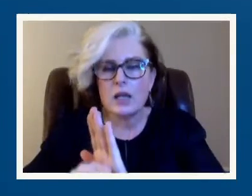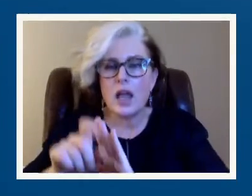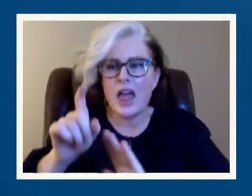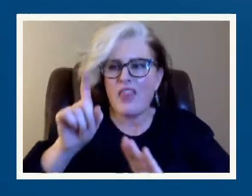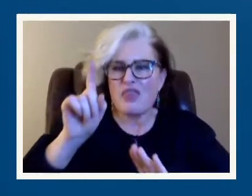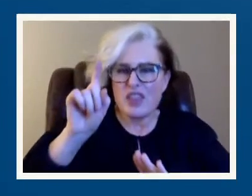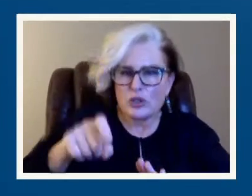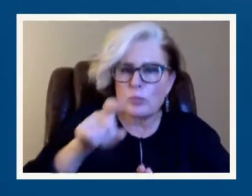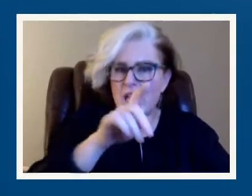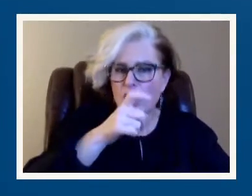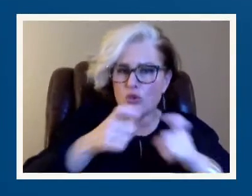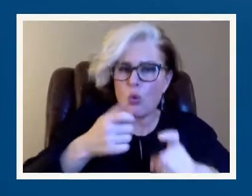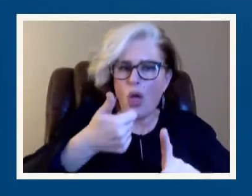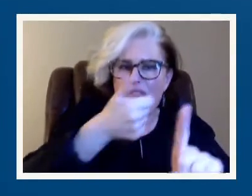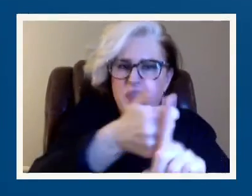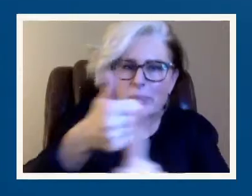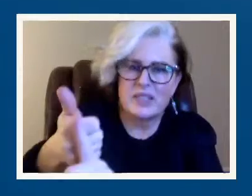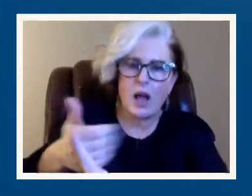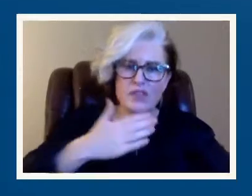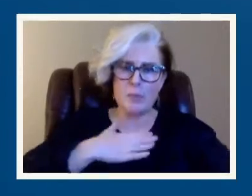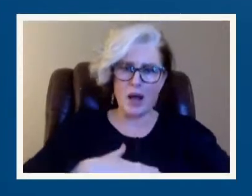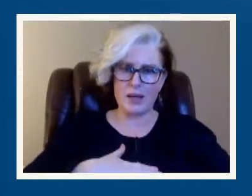what happens with their own bodies.